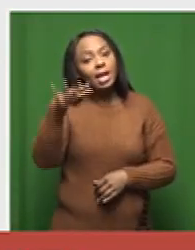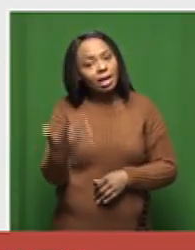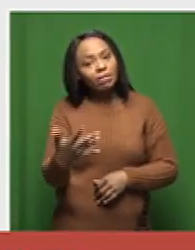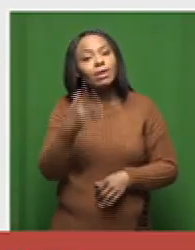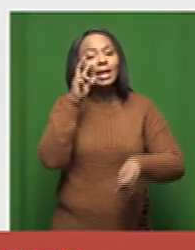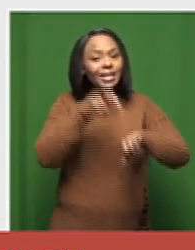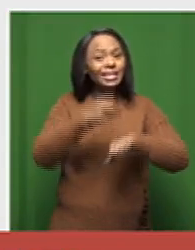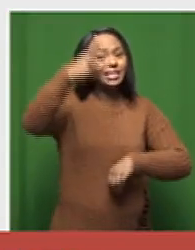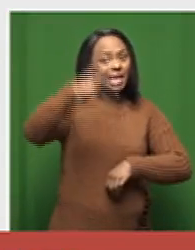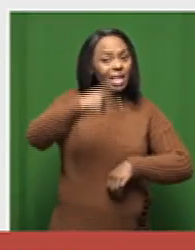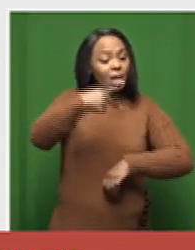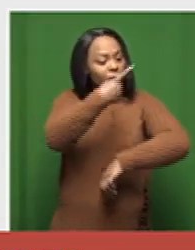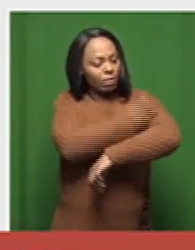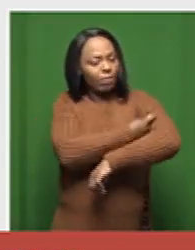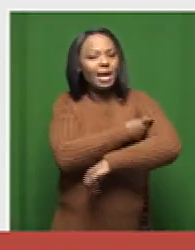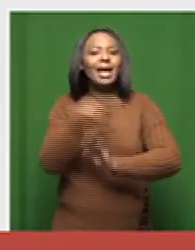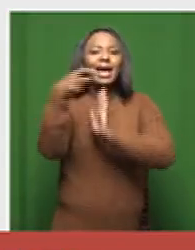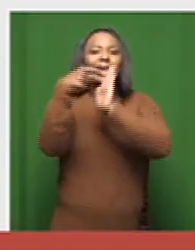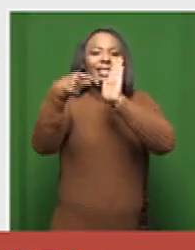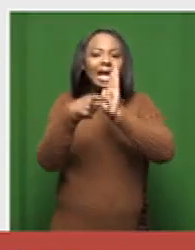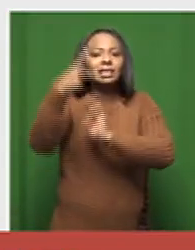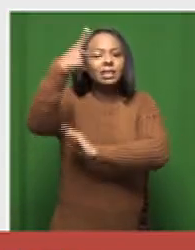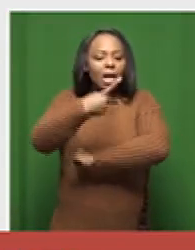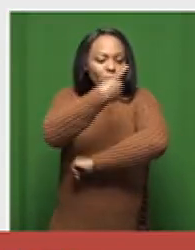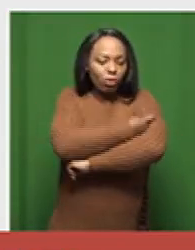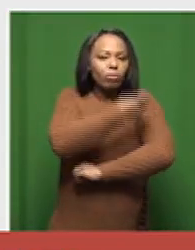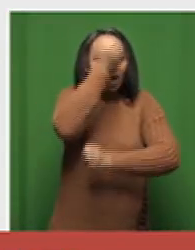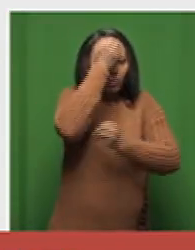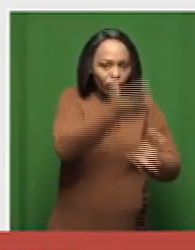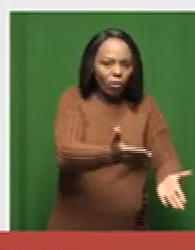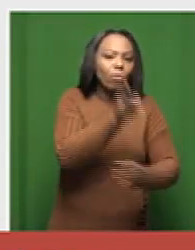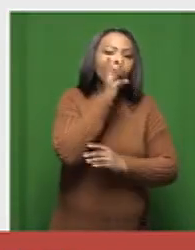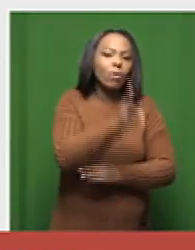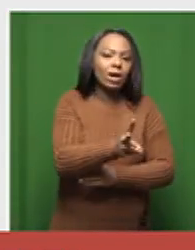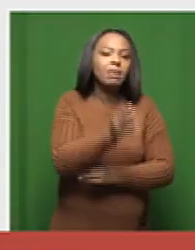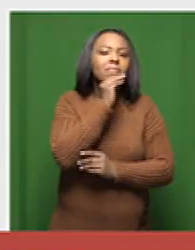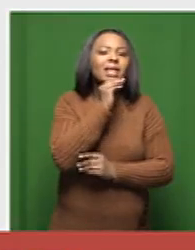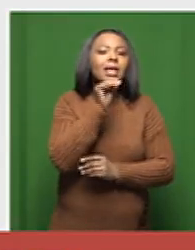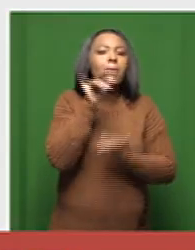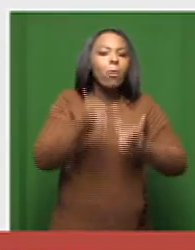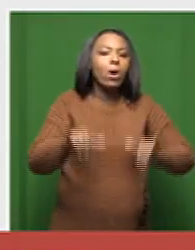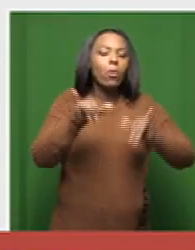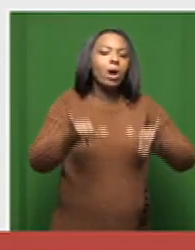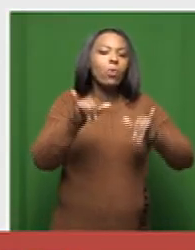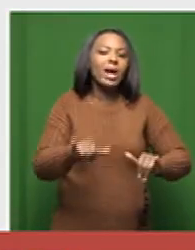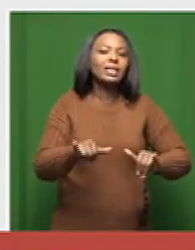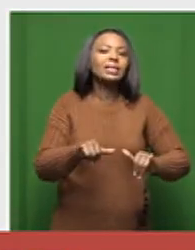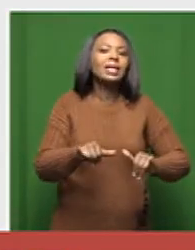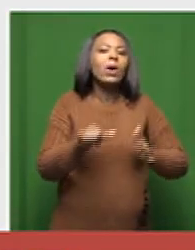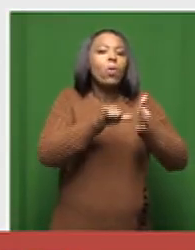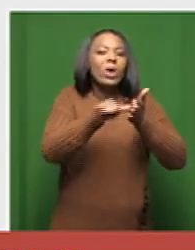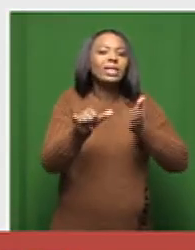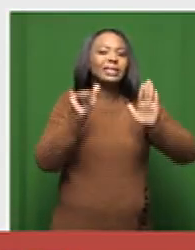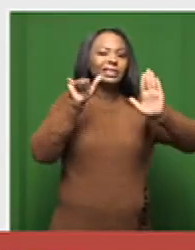required, then you will be given the date for the second dose. In the case of the Pfizer vaccine, it will be 6 weeks. So you will receive